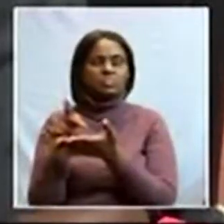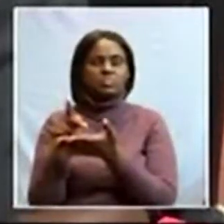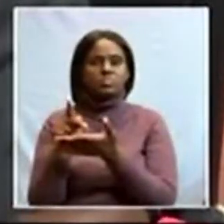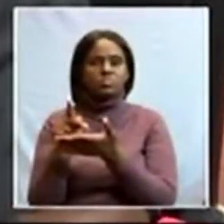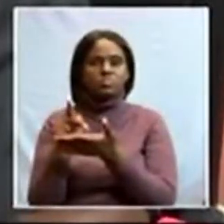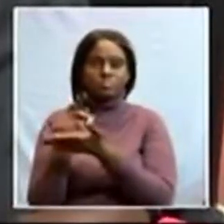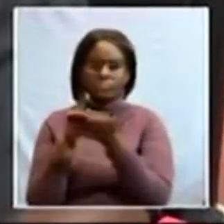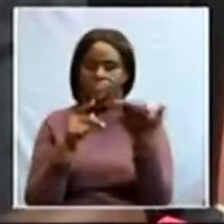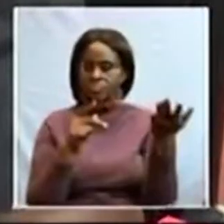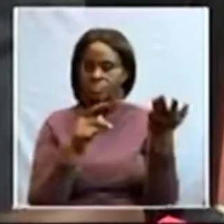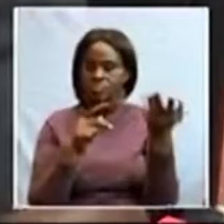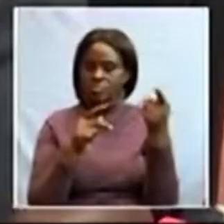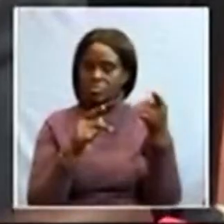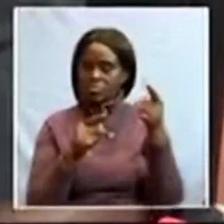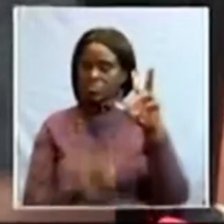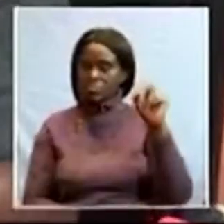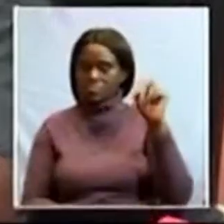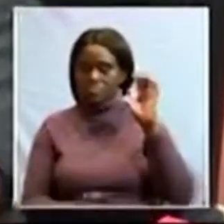this